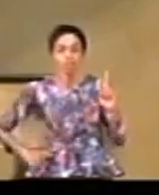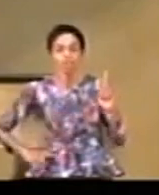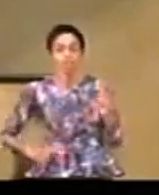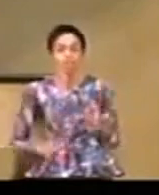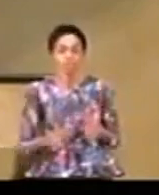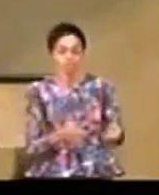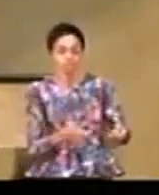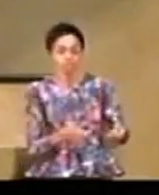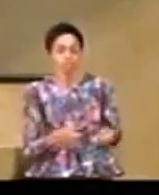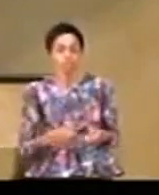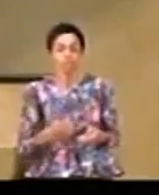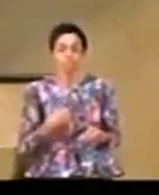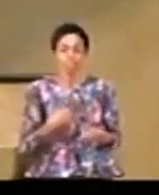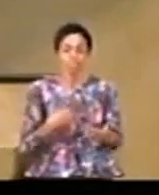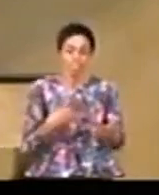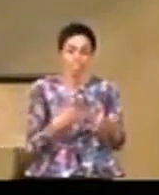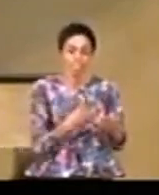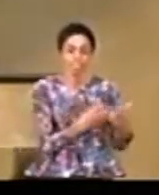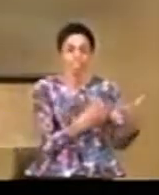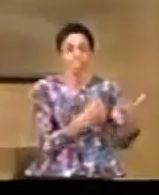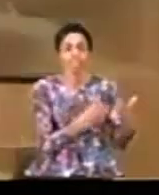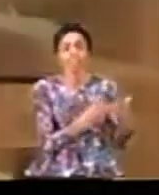Lord. Lord,